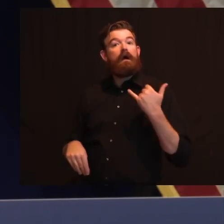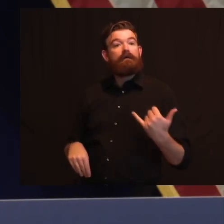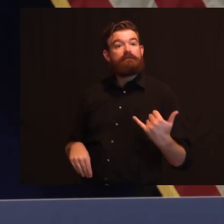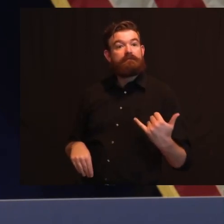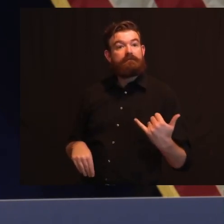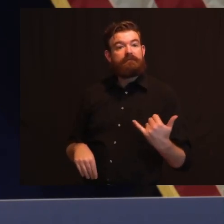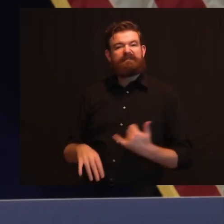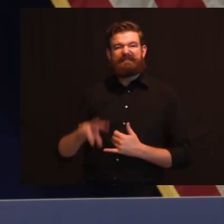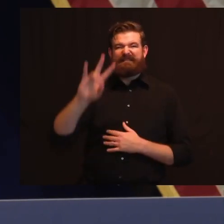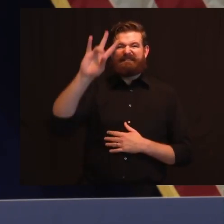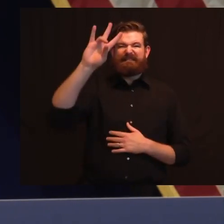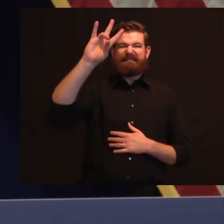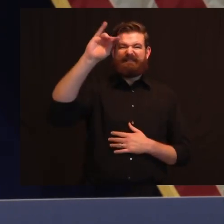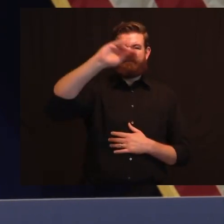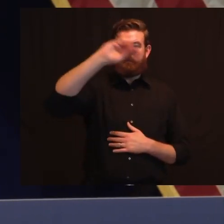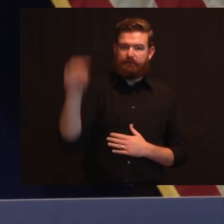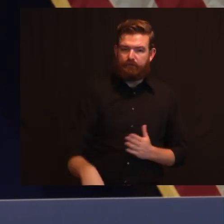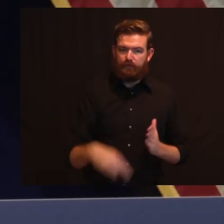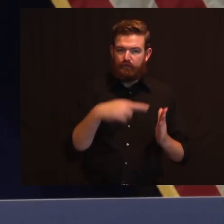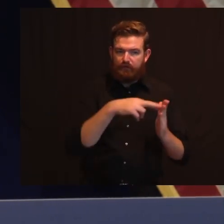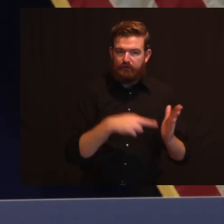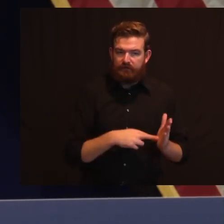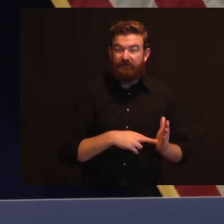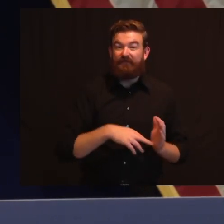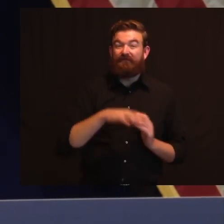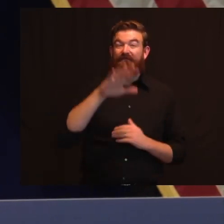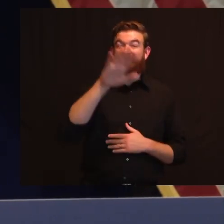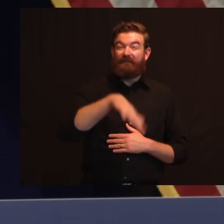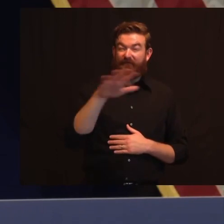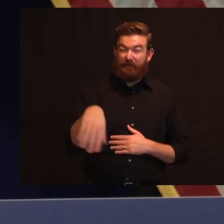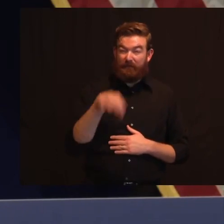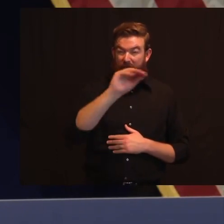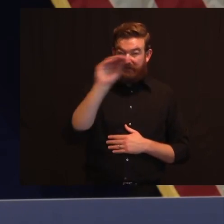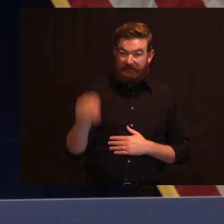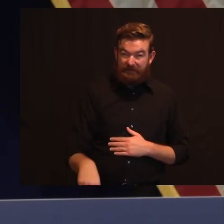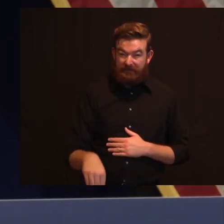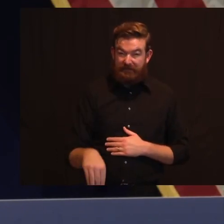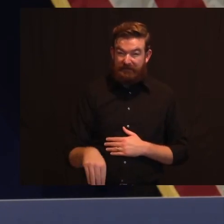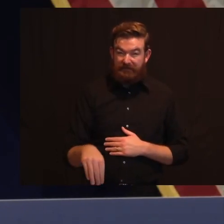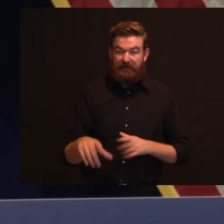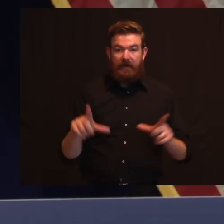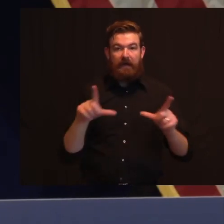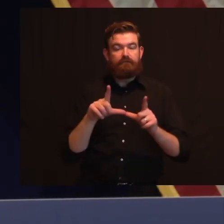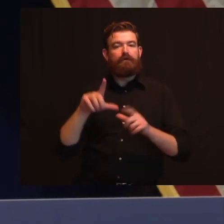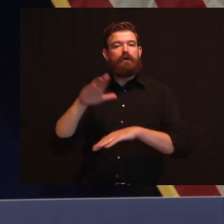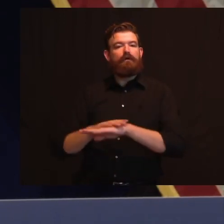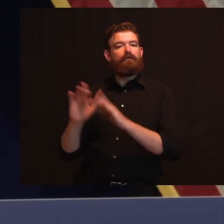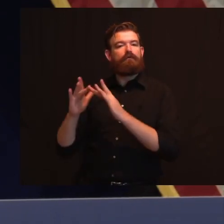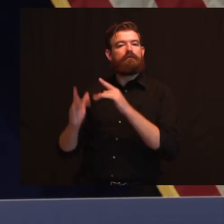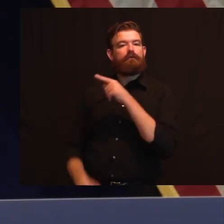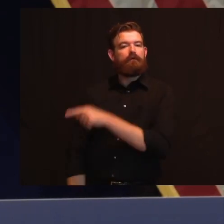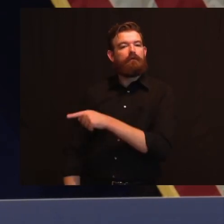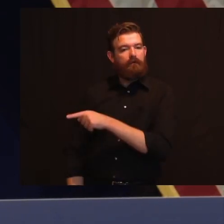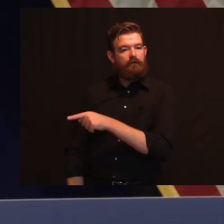of registration renewals and 55% of licenses were done at njmvc.gov instead of in